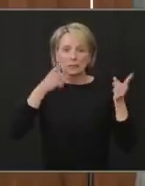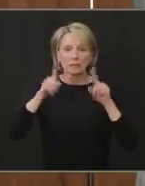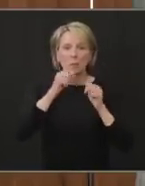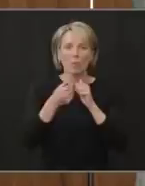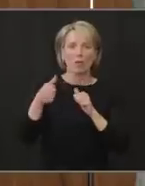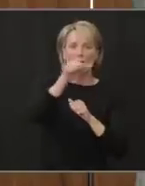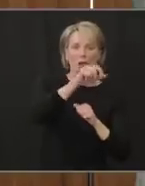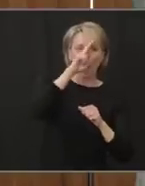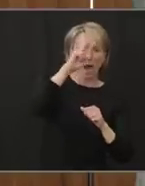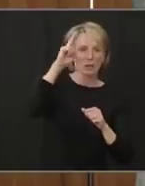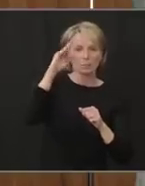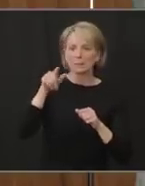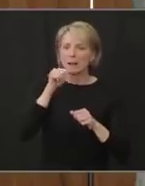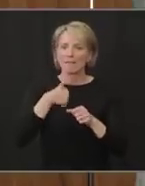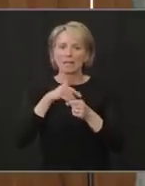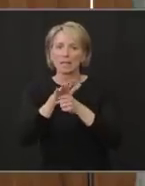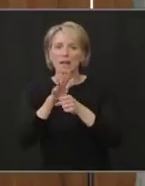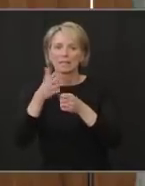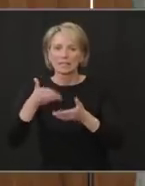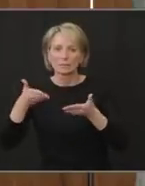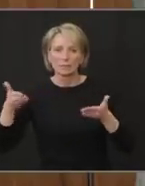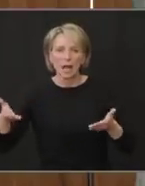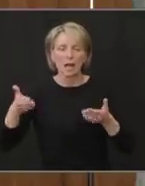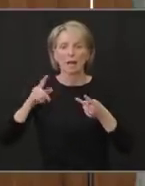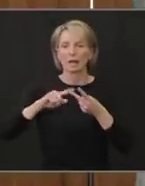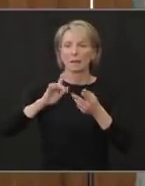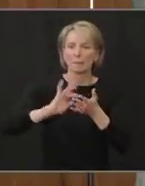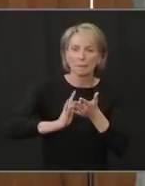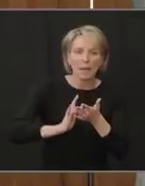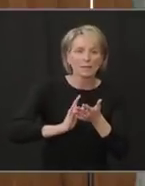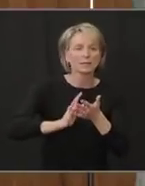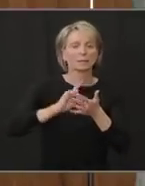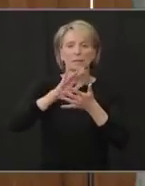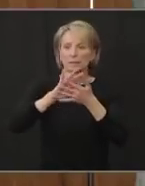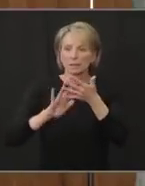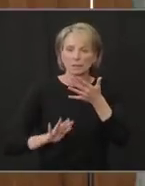because they lack the basic drugs that are needed, workhorse medicines.